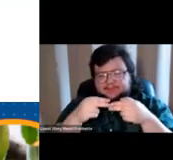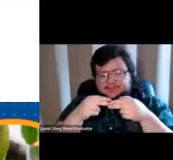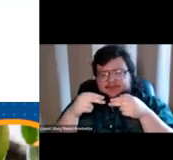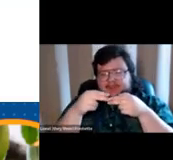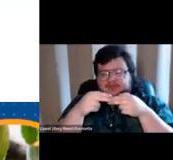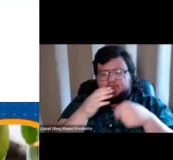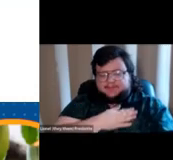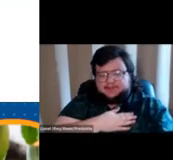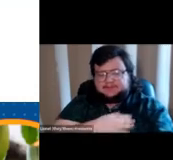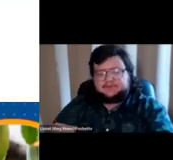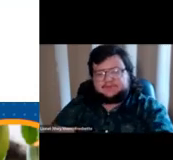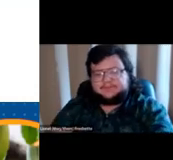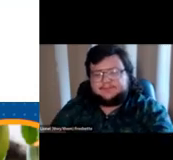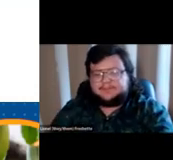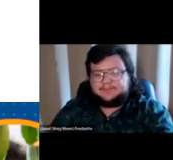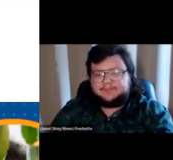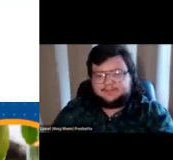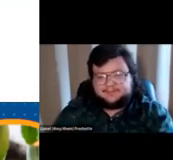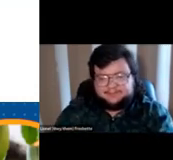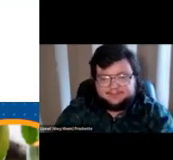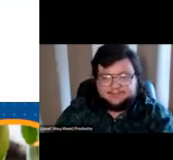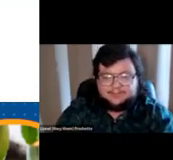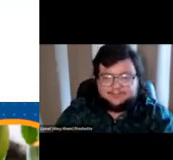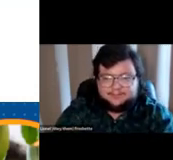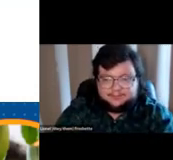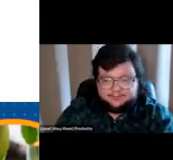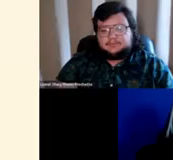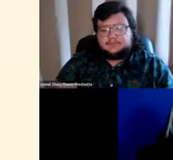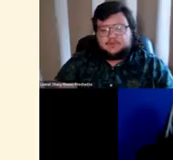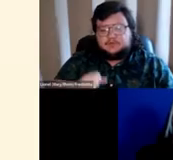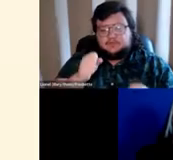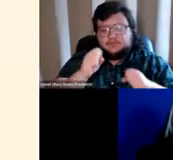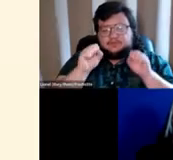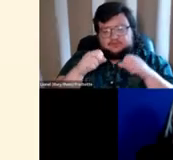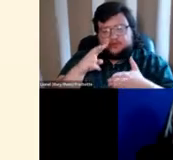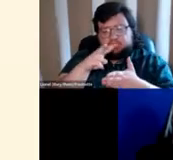And I am with the Wildflower Alliance. Next slide, please.